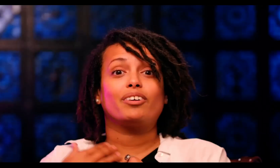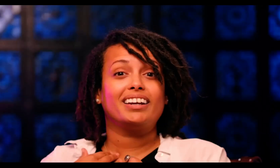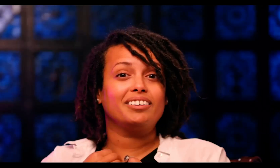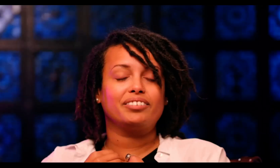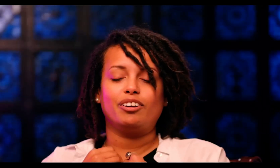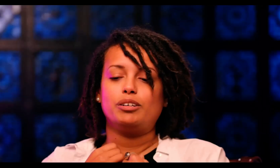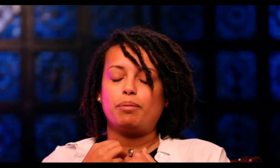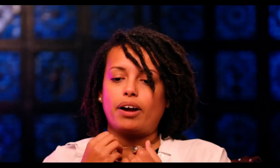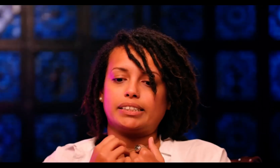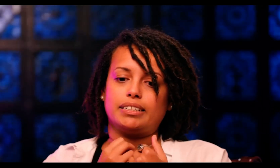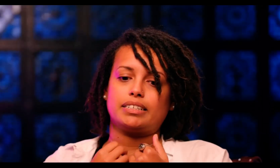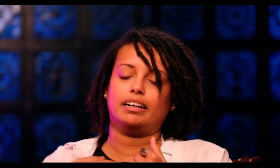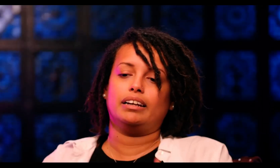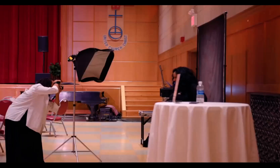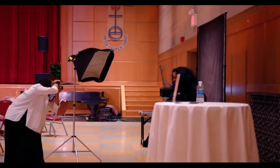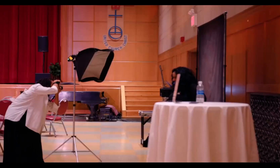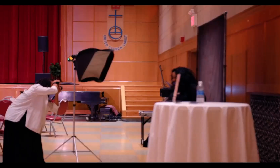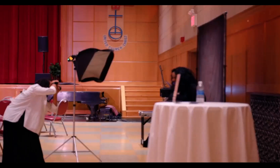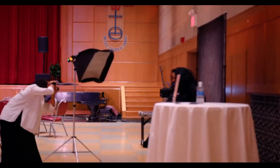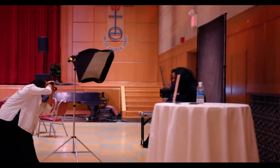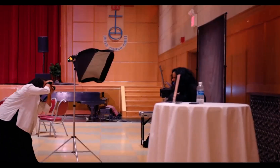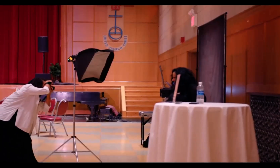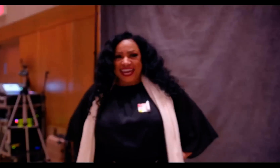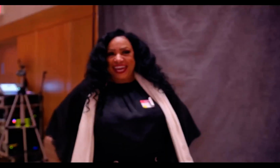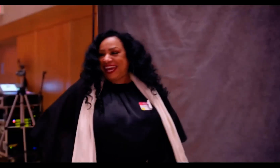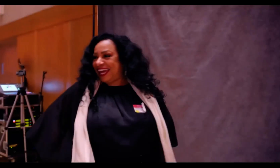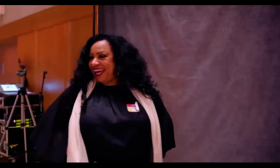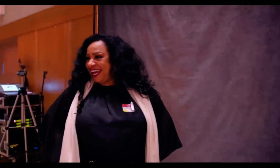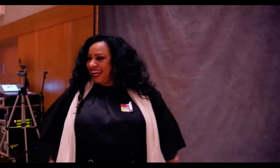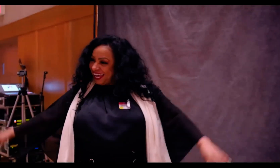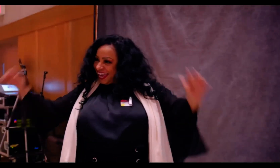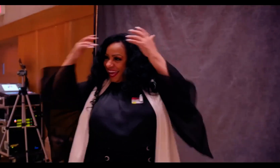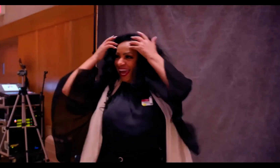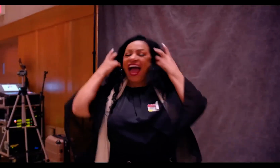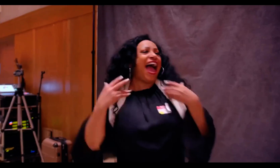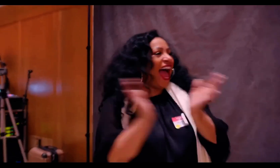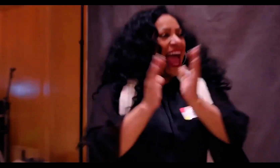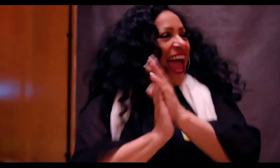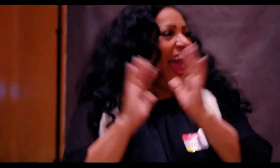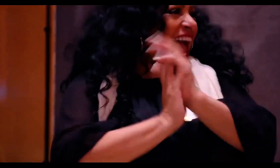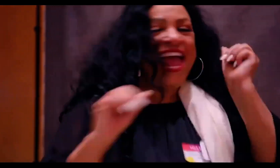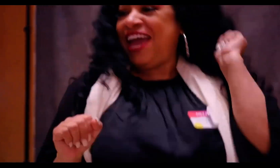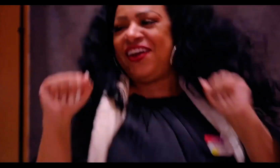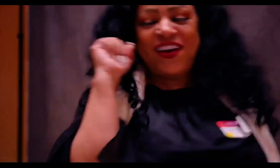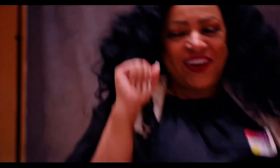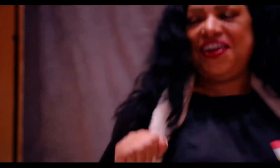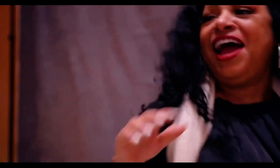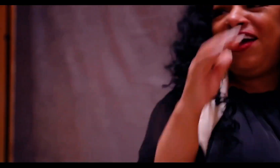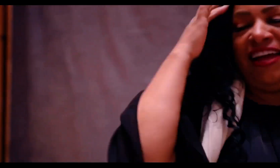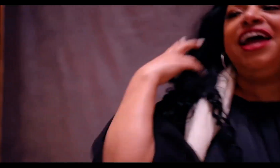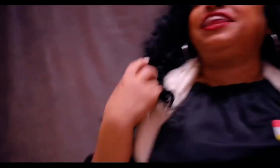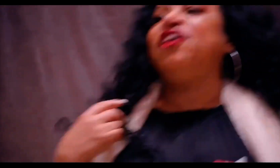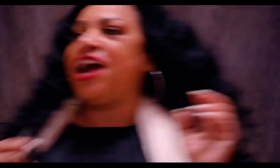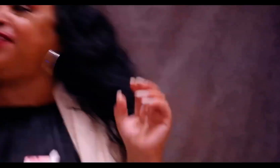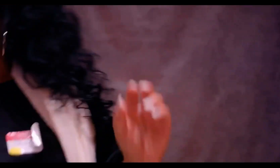me as a creative, you know, in my practice. And I was able to save money, which is like, I can't believe I saved money in New York City.